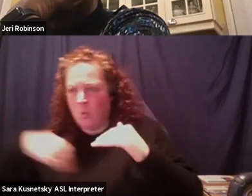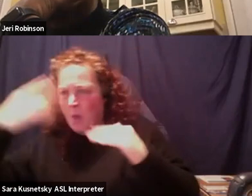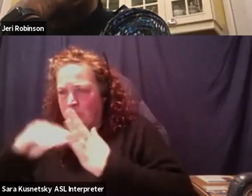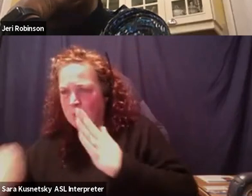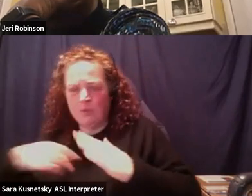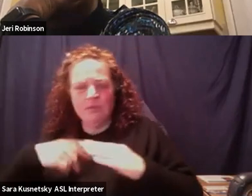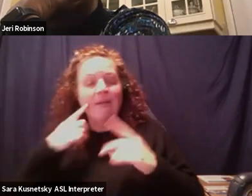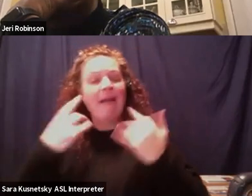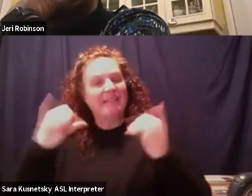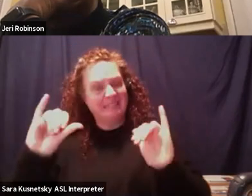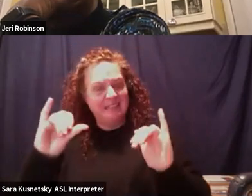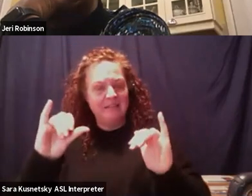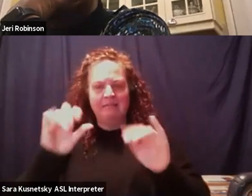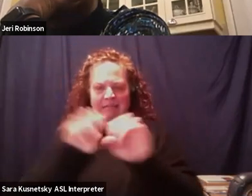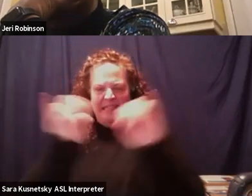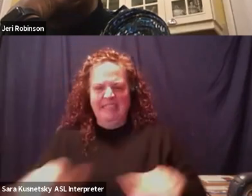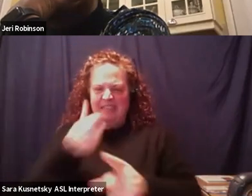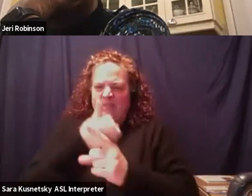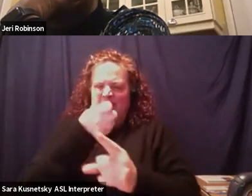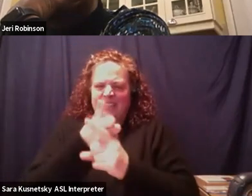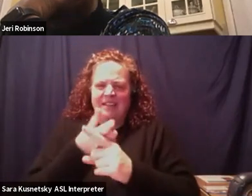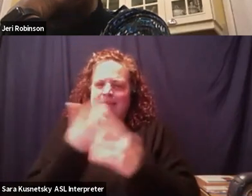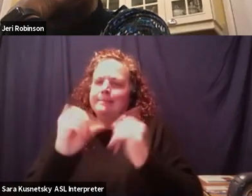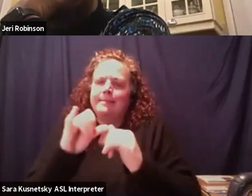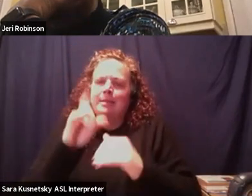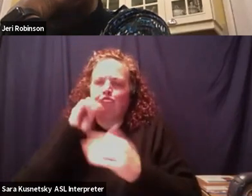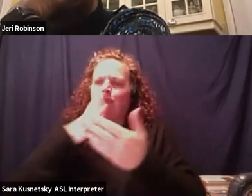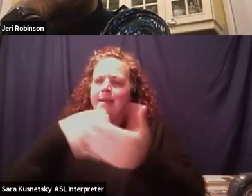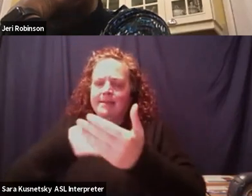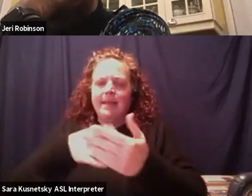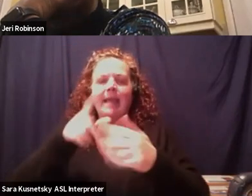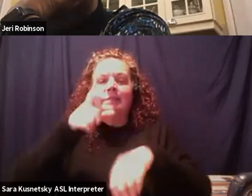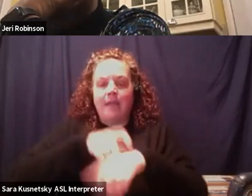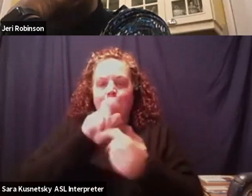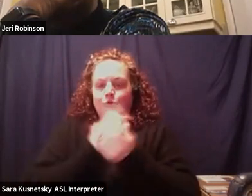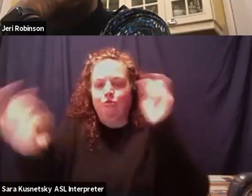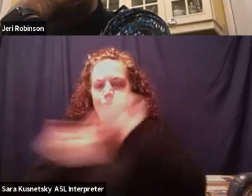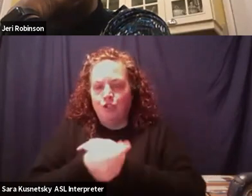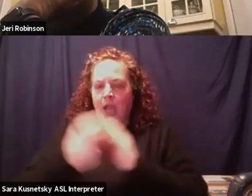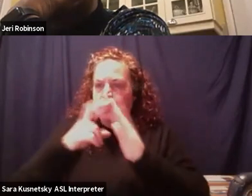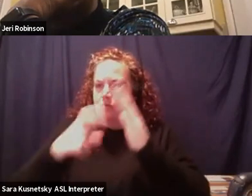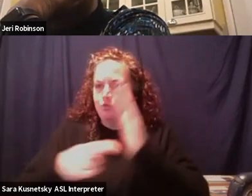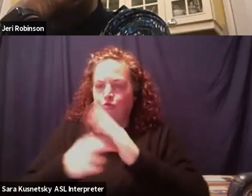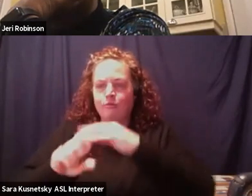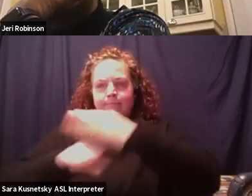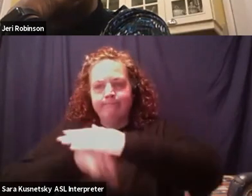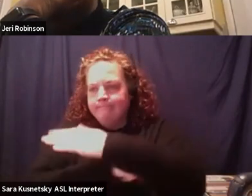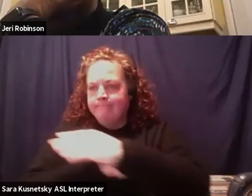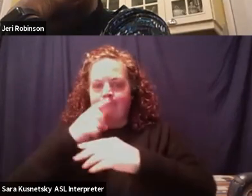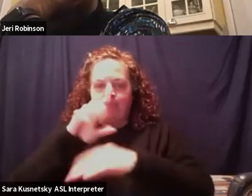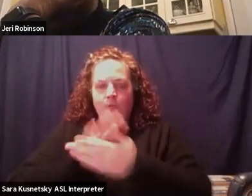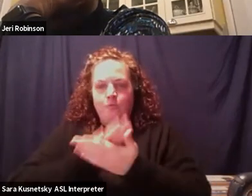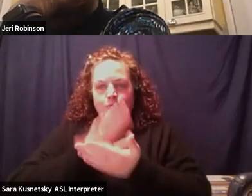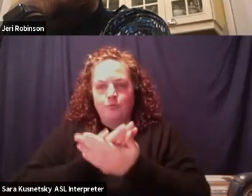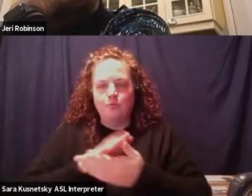And the system is still as racist and rigged as ever. It's time to change the game and the rules. The Boston School Committee members should